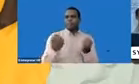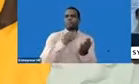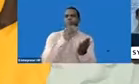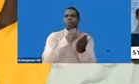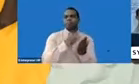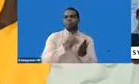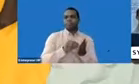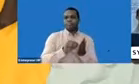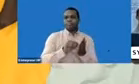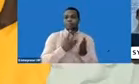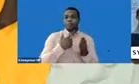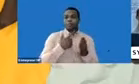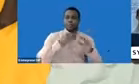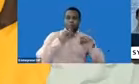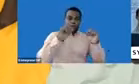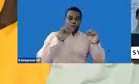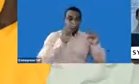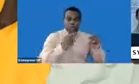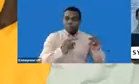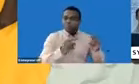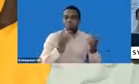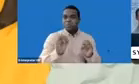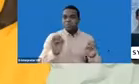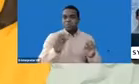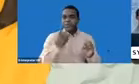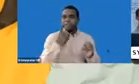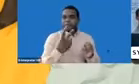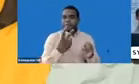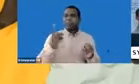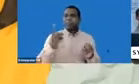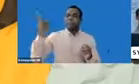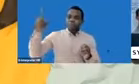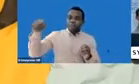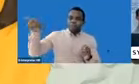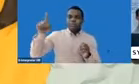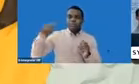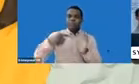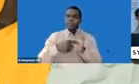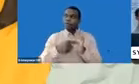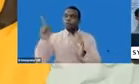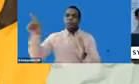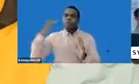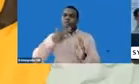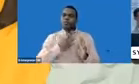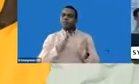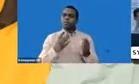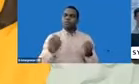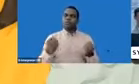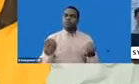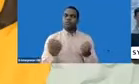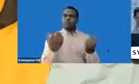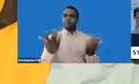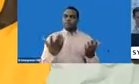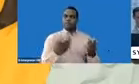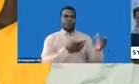good idea. It creates transparency, and it has a lot of advantages.